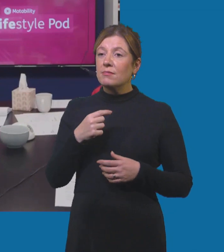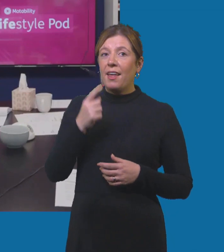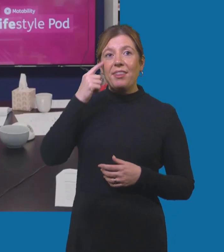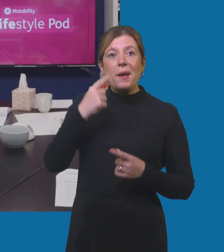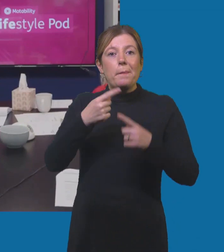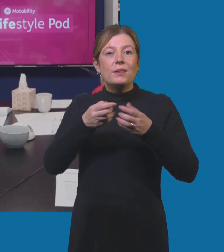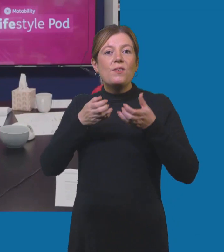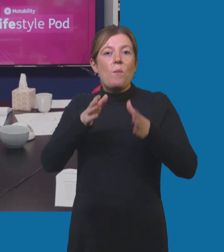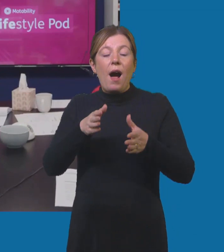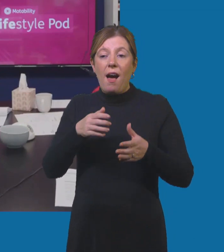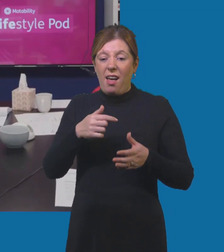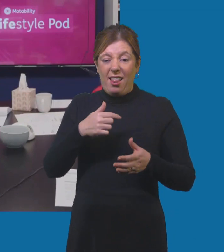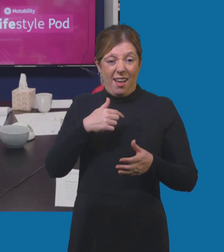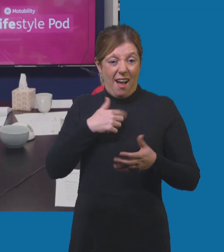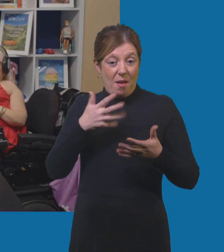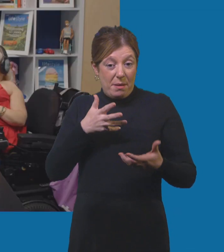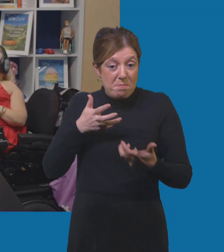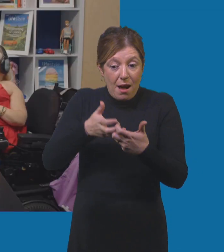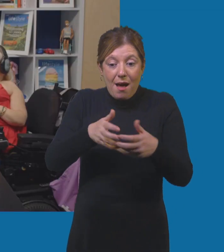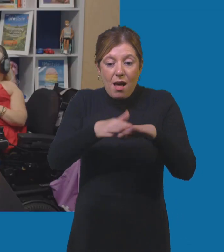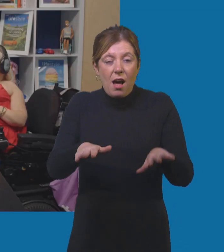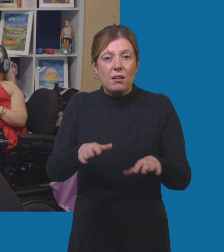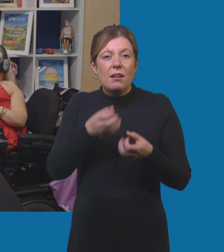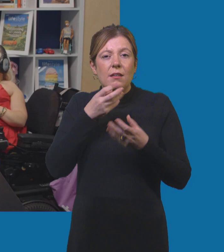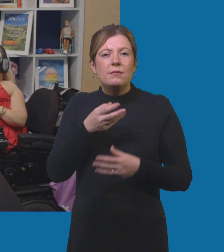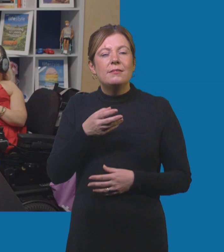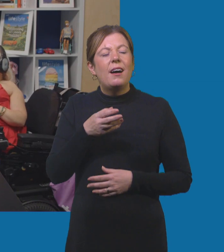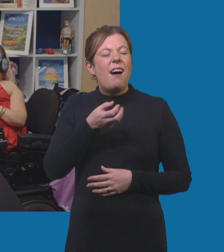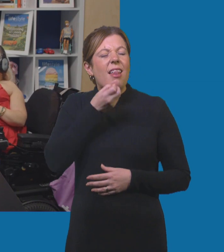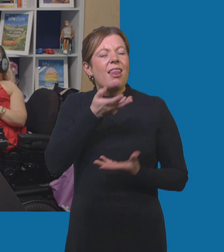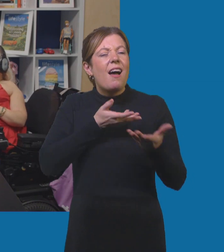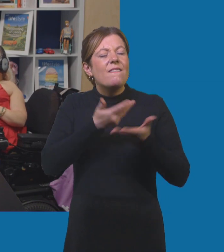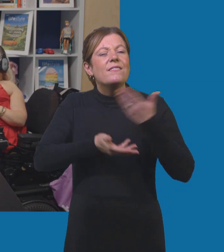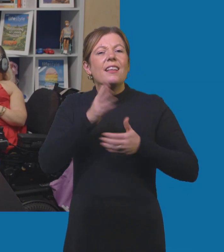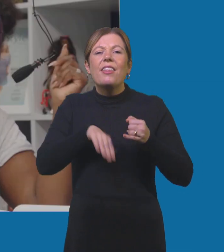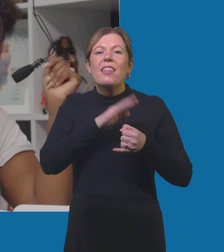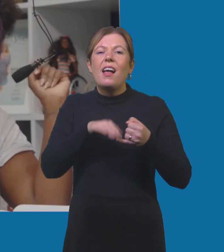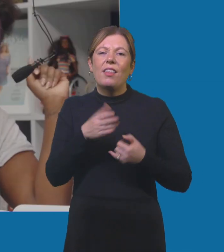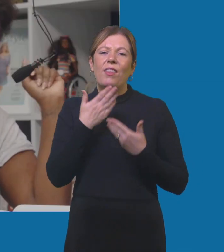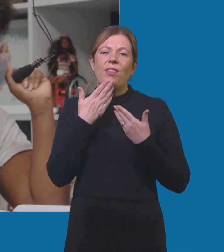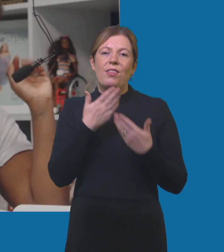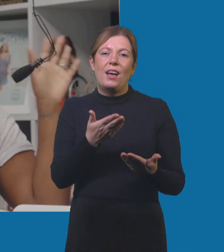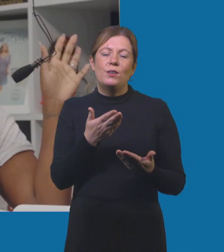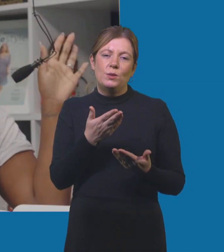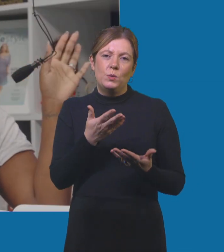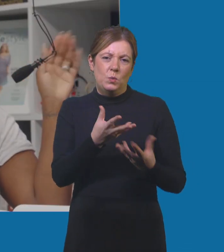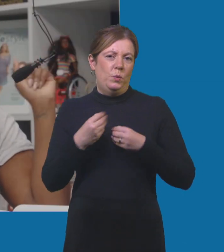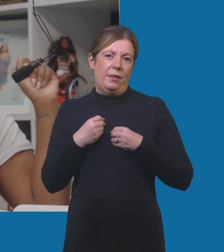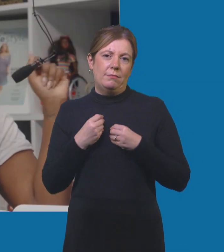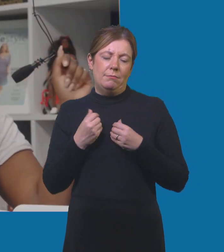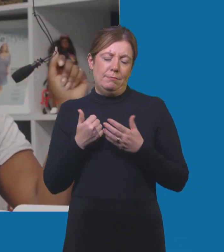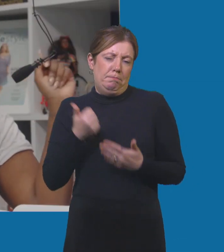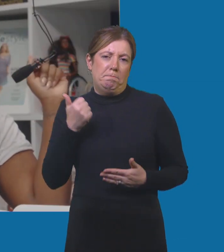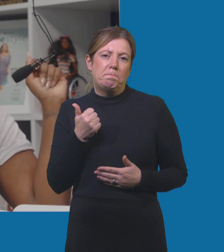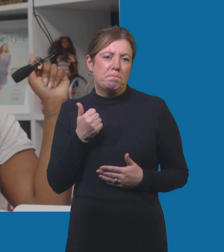you can bring joy to other people through it, you've cracked the code. What a beautiful sentiment to end on. Honestly, Mark, thank you so much for your time today. It's been brilliant.